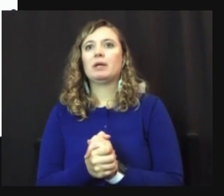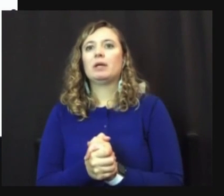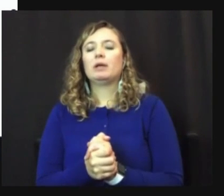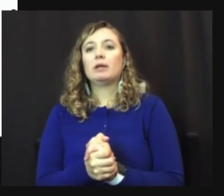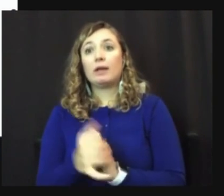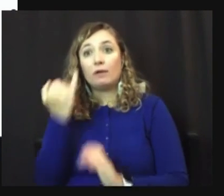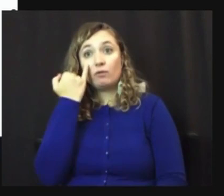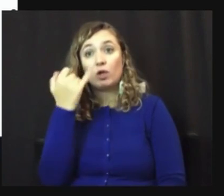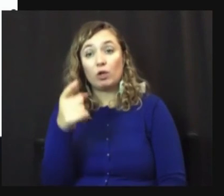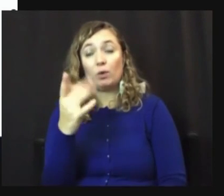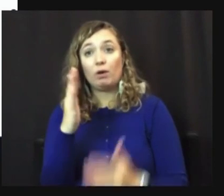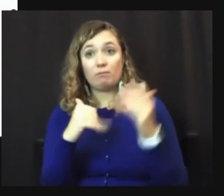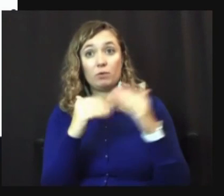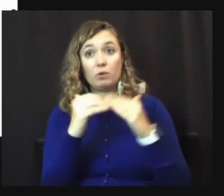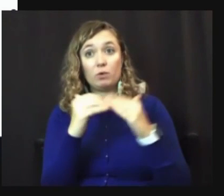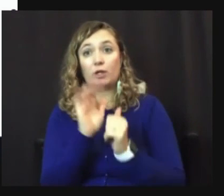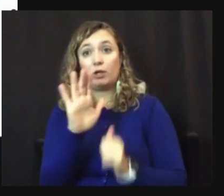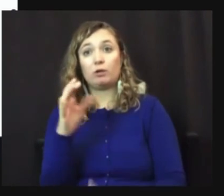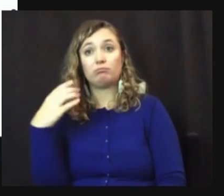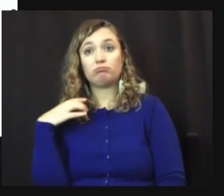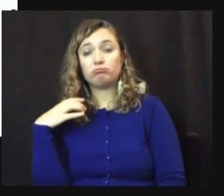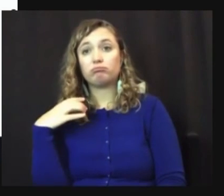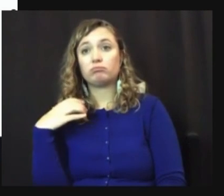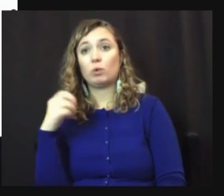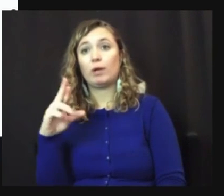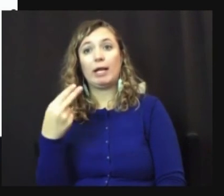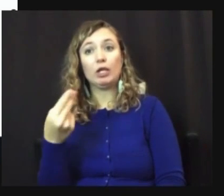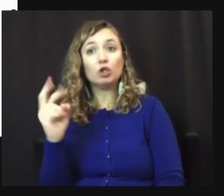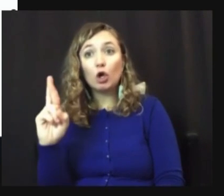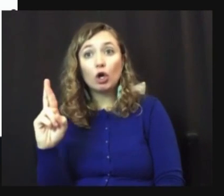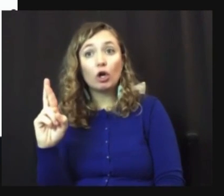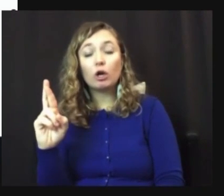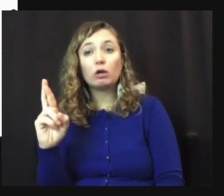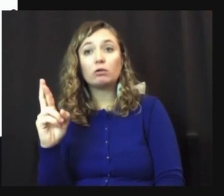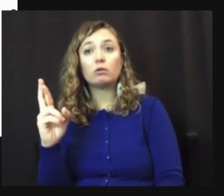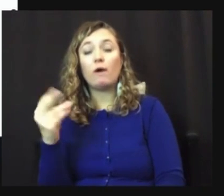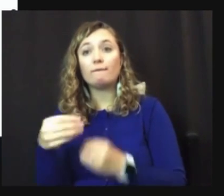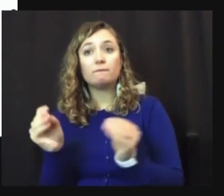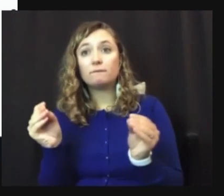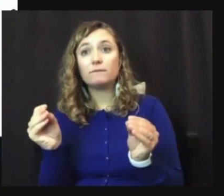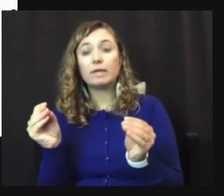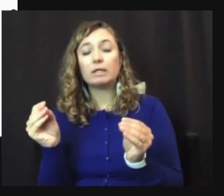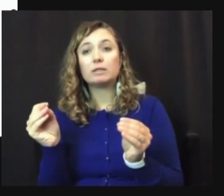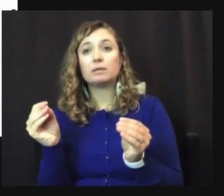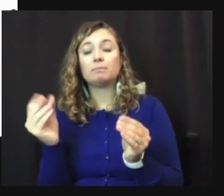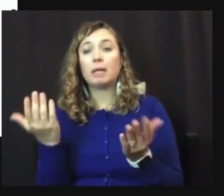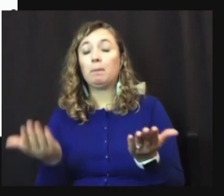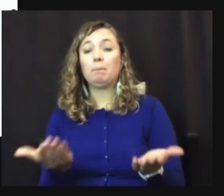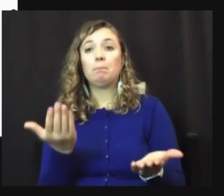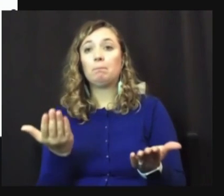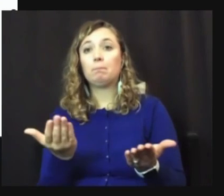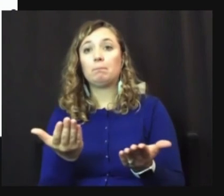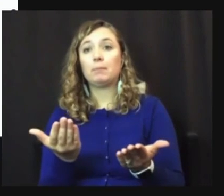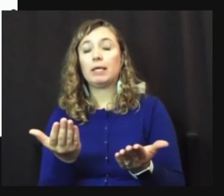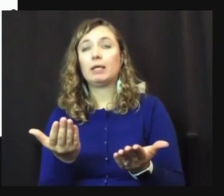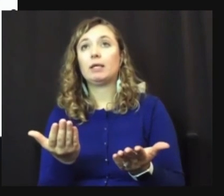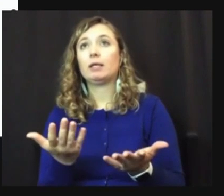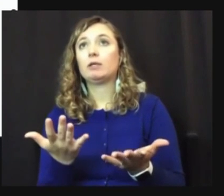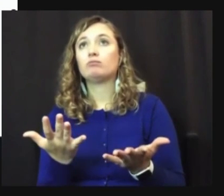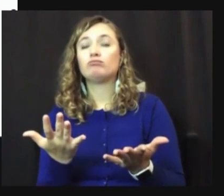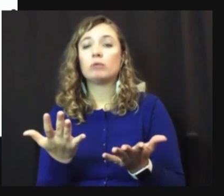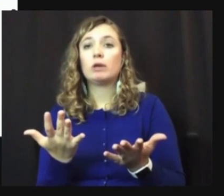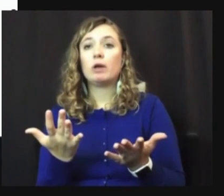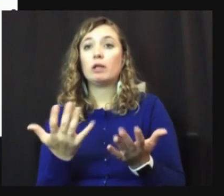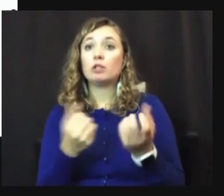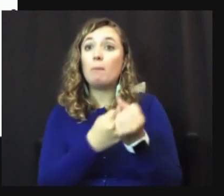your employer or with your HR office, maybe talking to them about making the environment more supportive